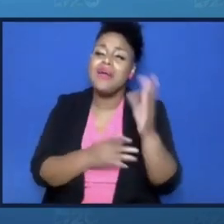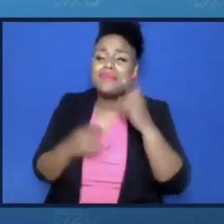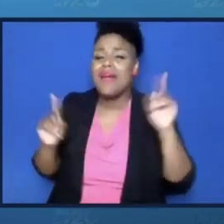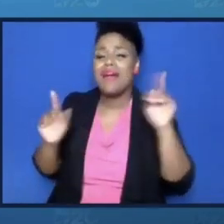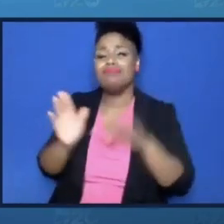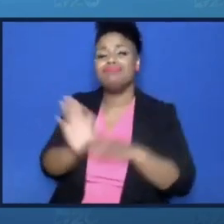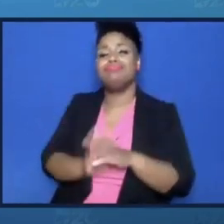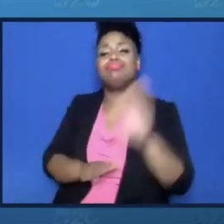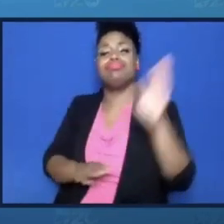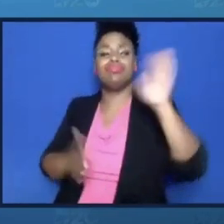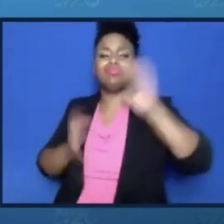Thank you.